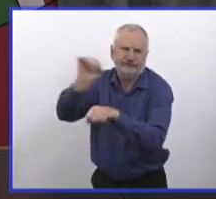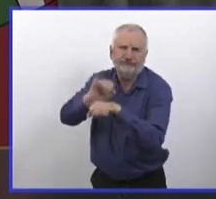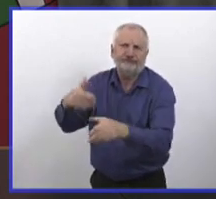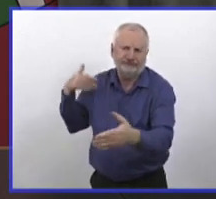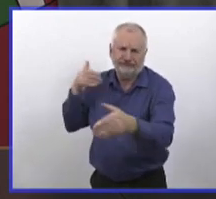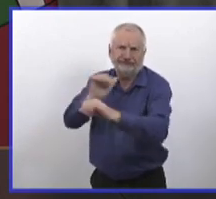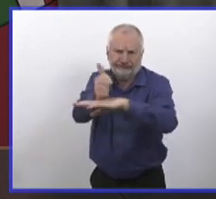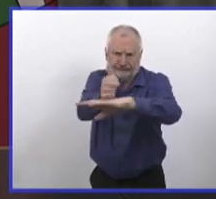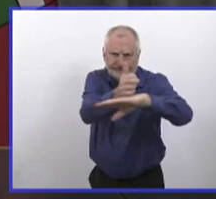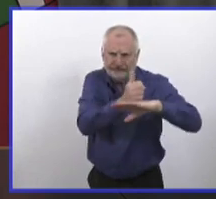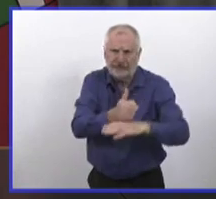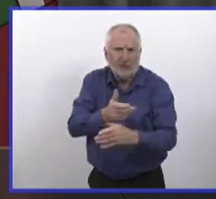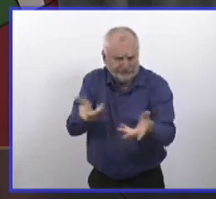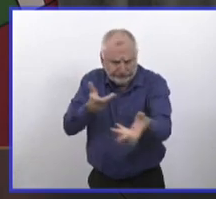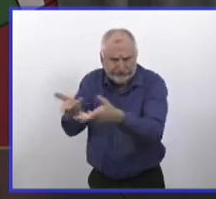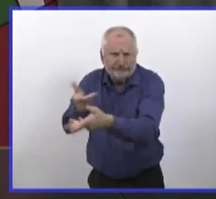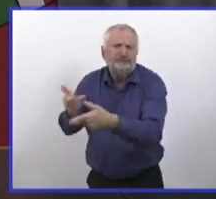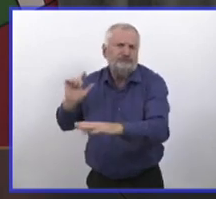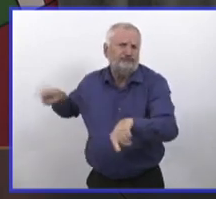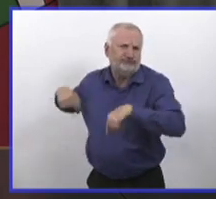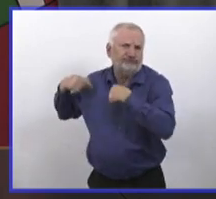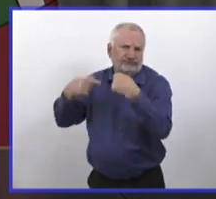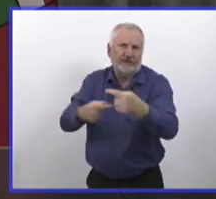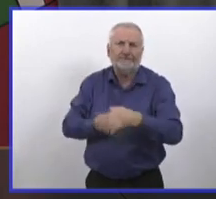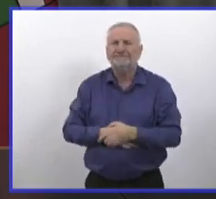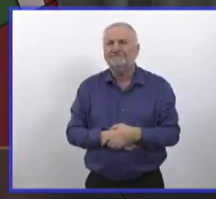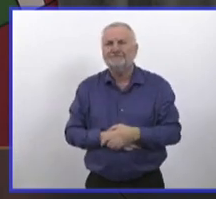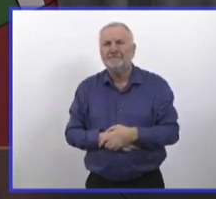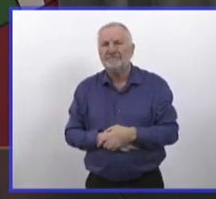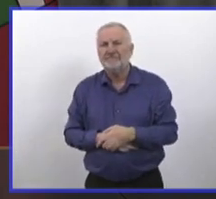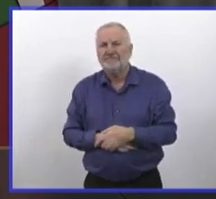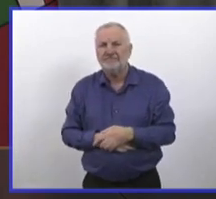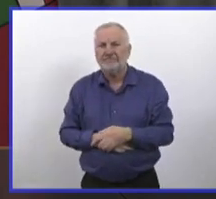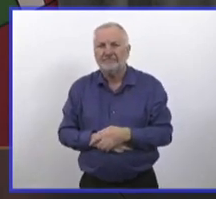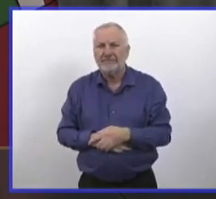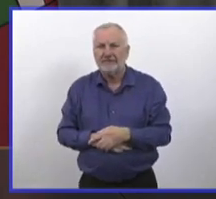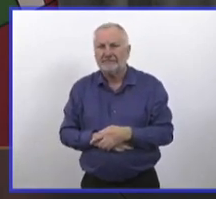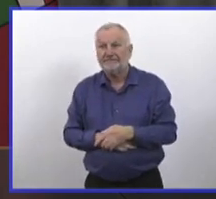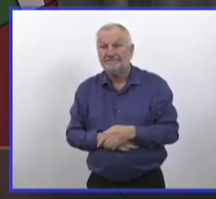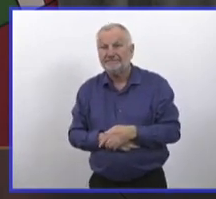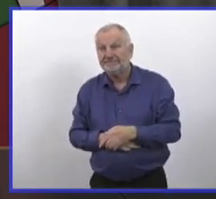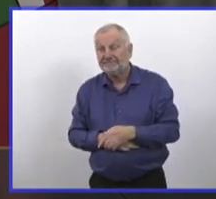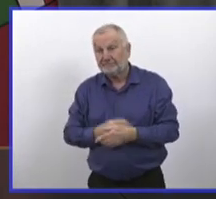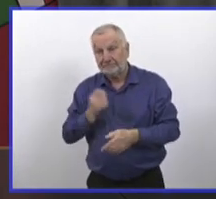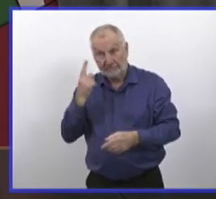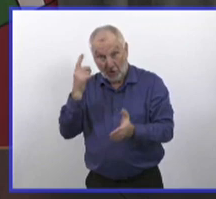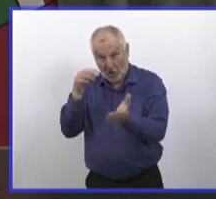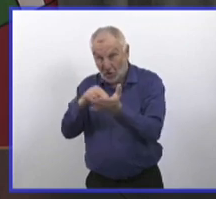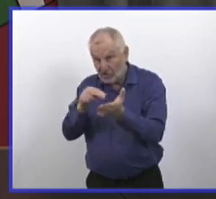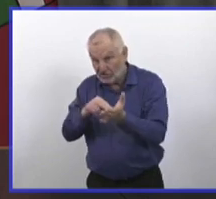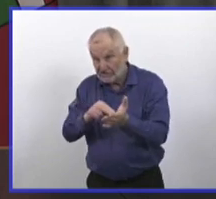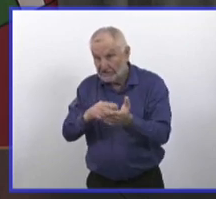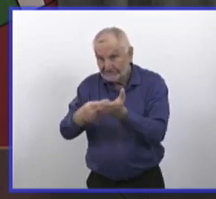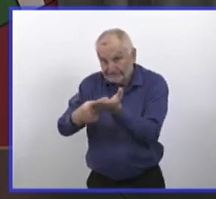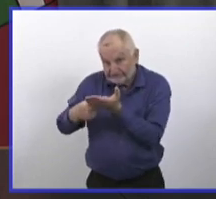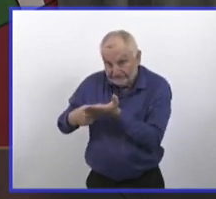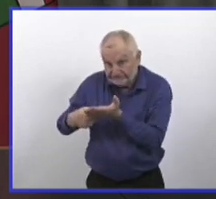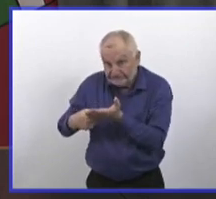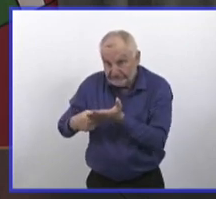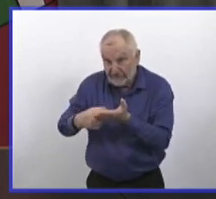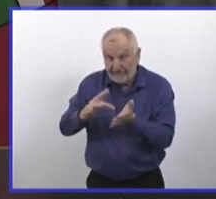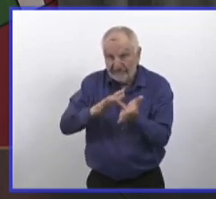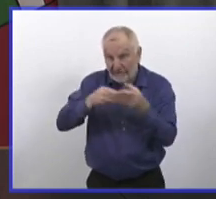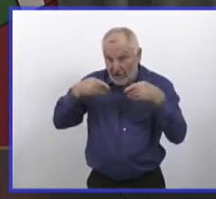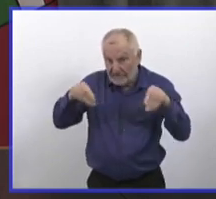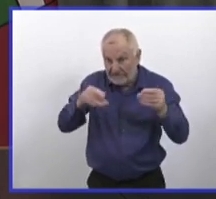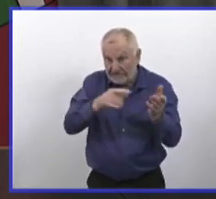these matters from a large variety of different specialties, and also including some nurses and pharmacists, reviewed the guidance from